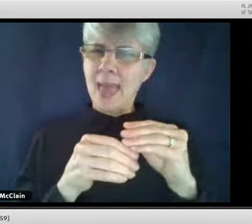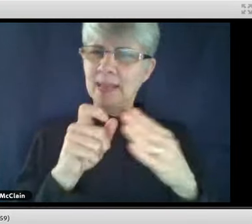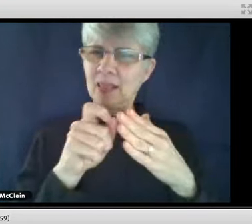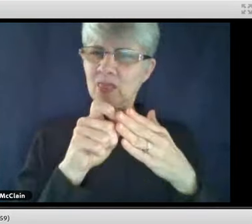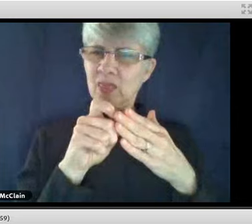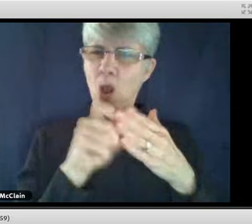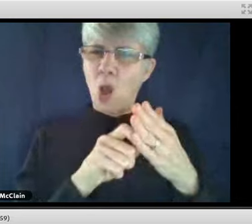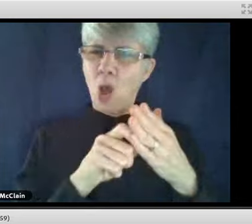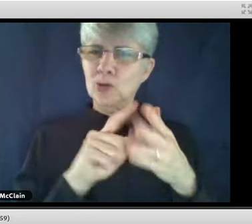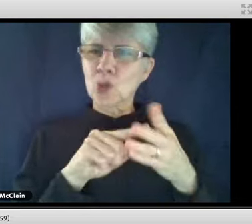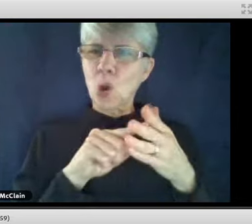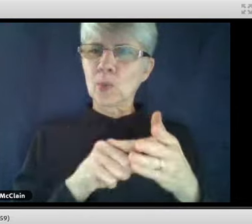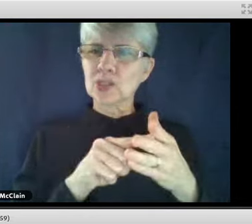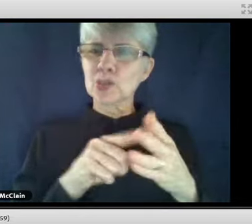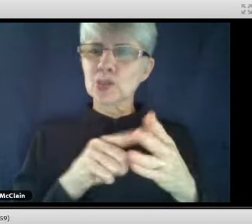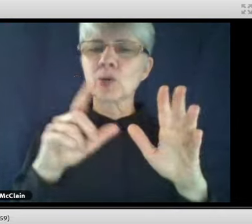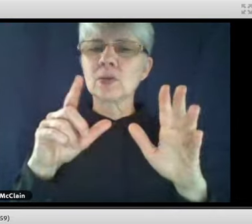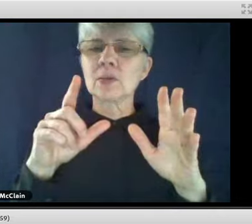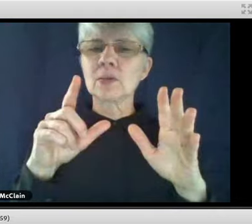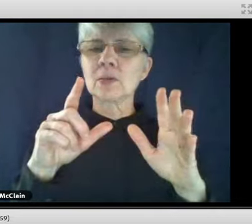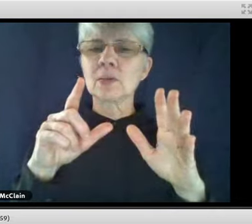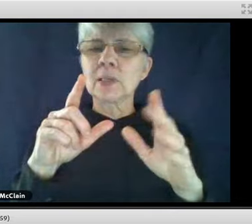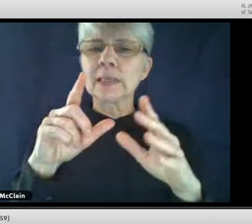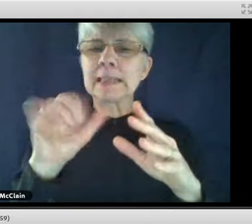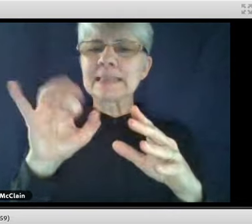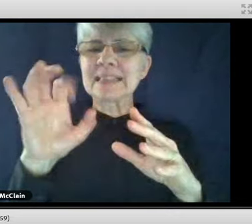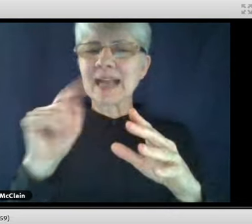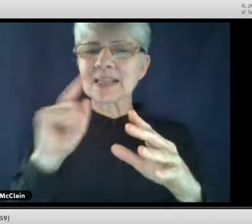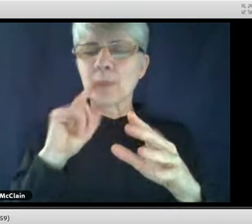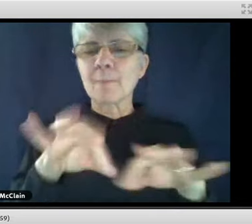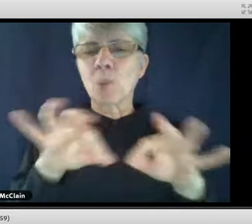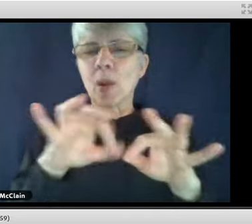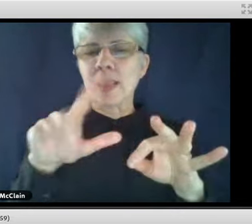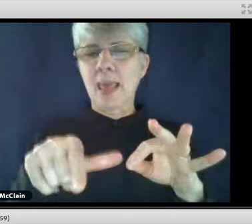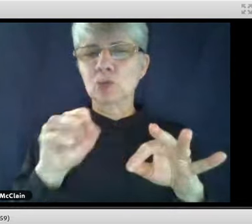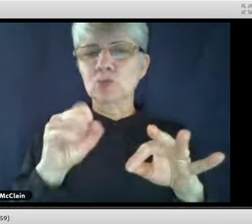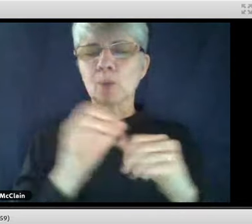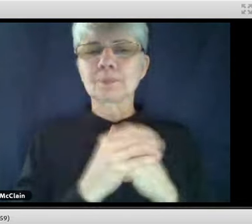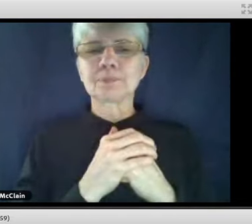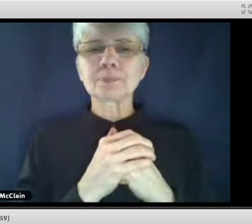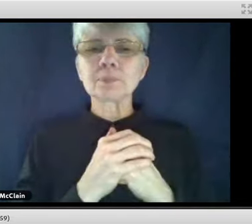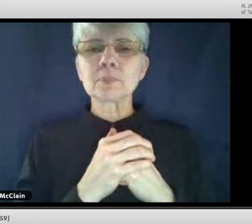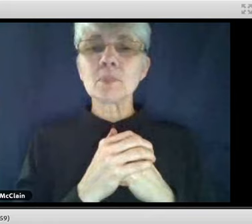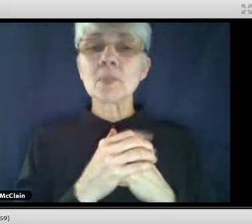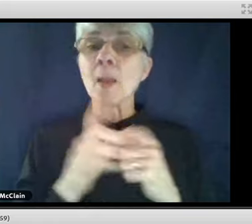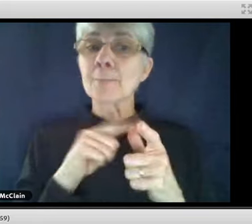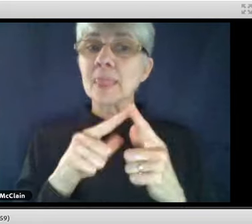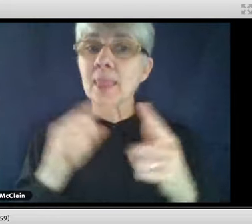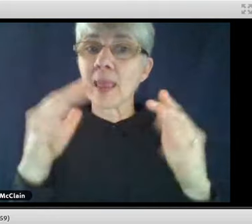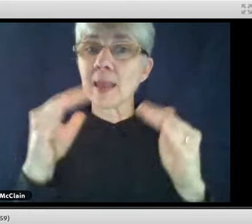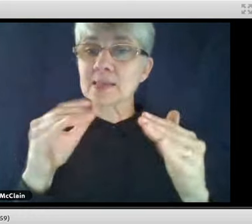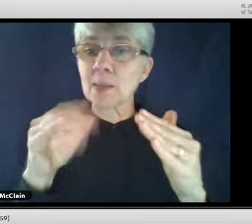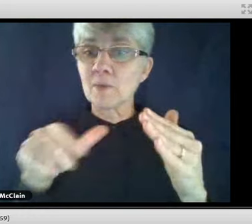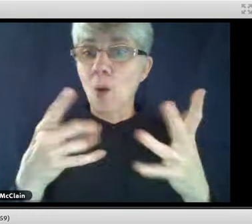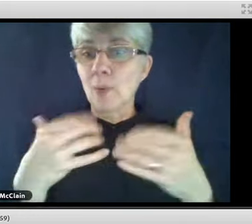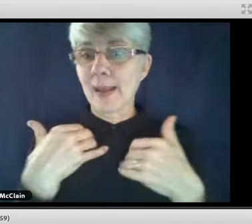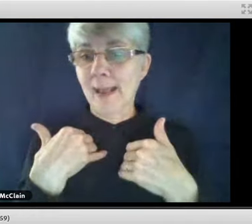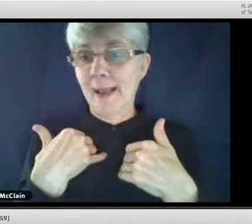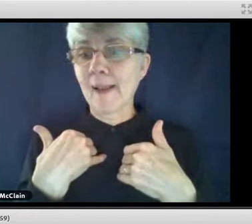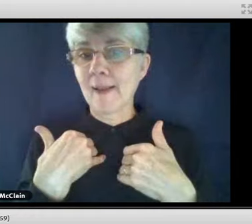text here just because, well, that's going to be important a little bit later. Okay, so, but then some of you already kind of